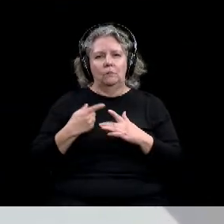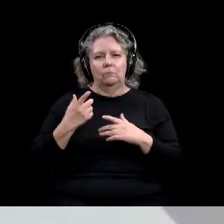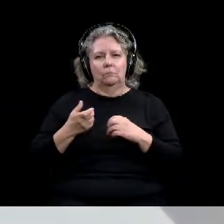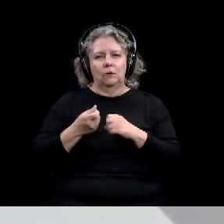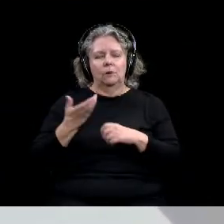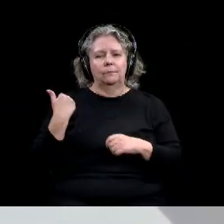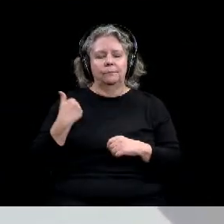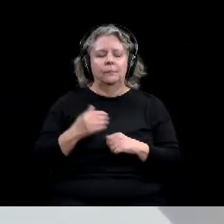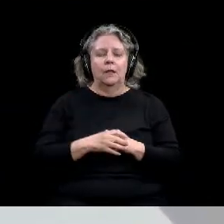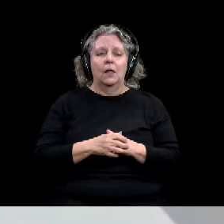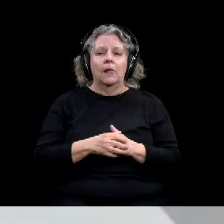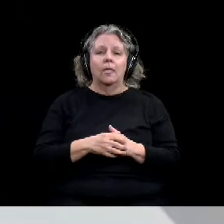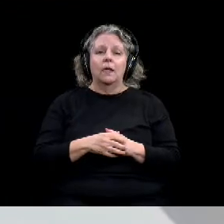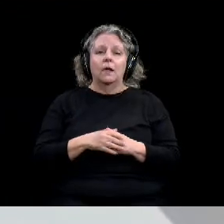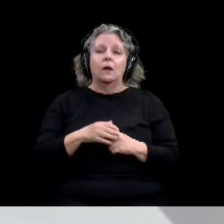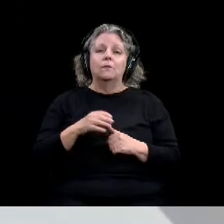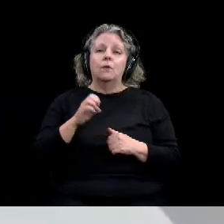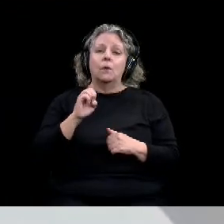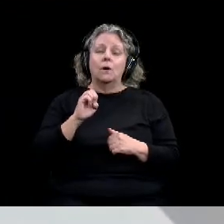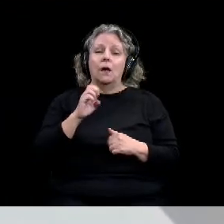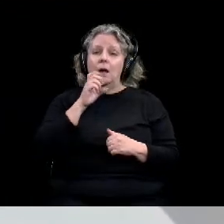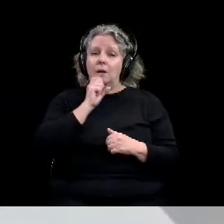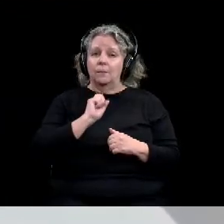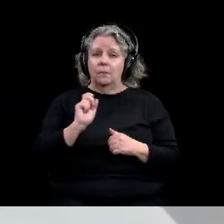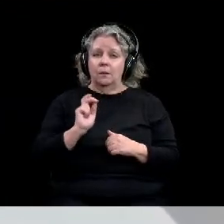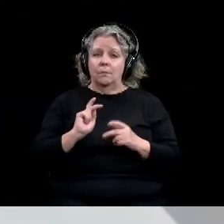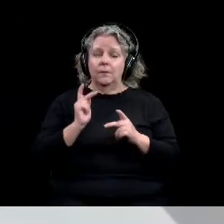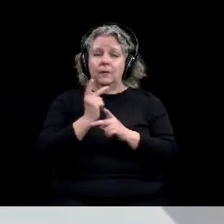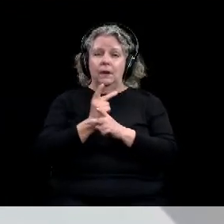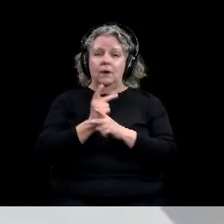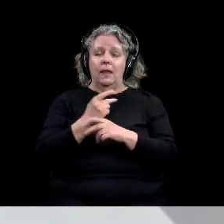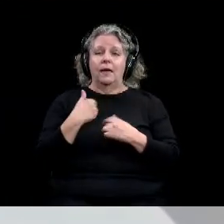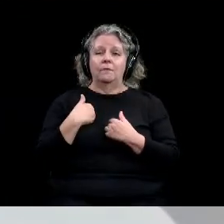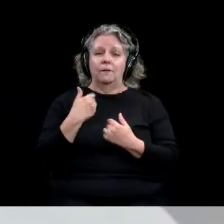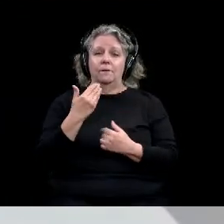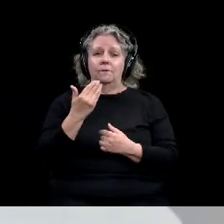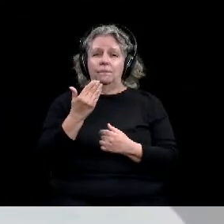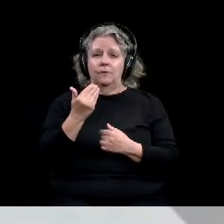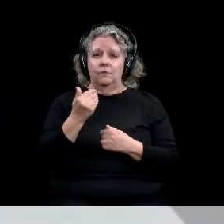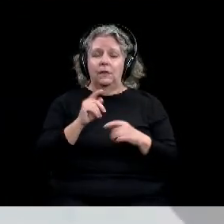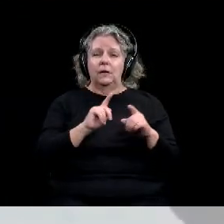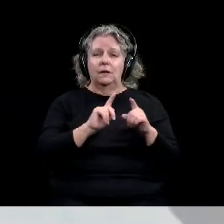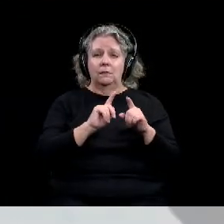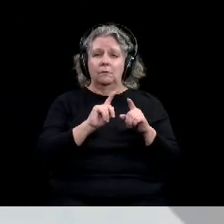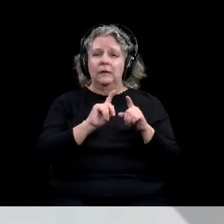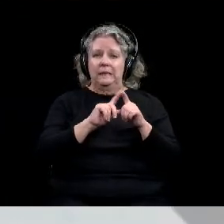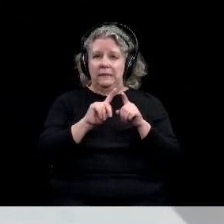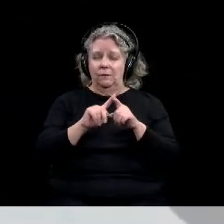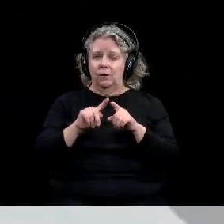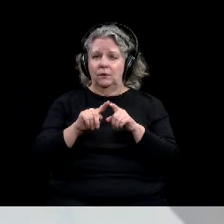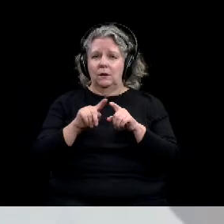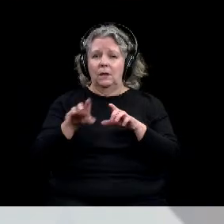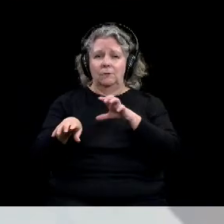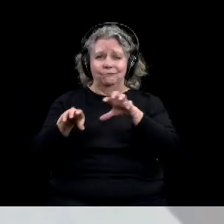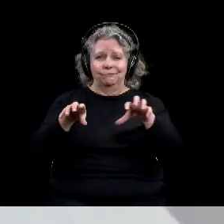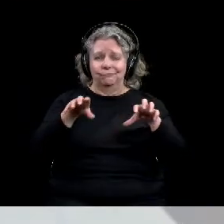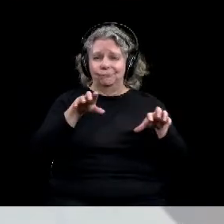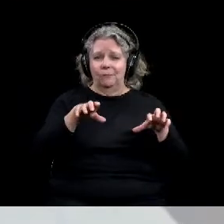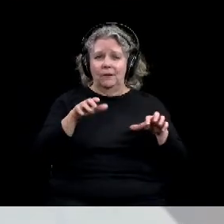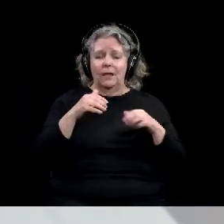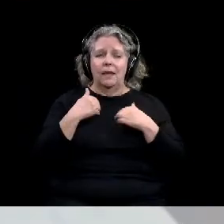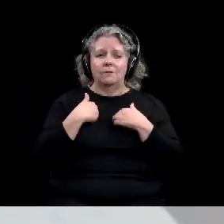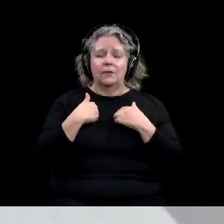are 15 facility outbreaks. There are 24 active cases among patients and staff